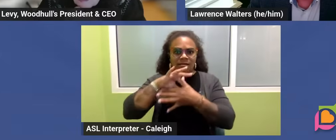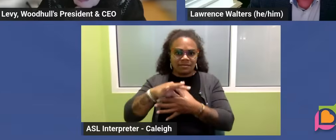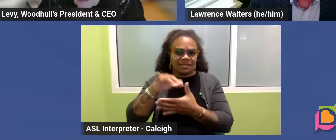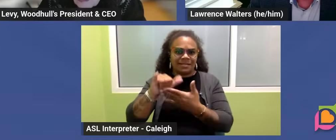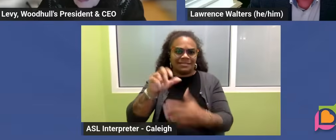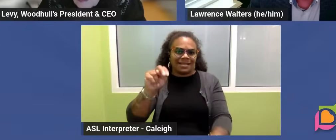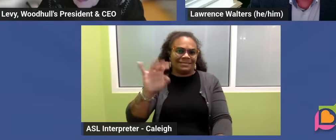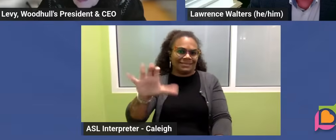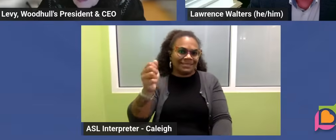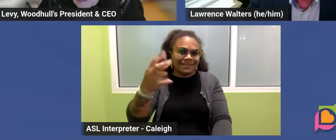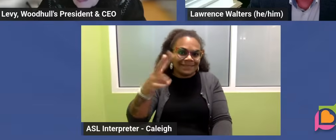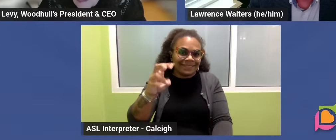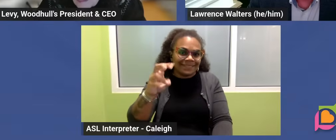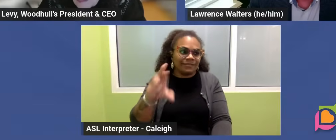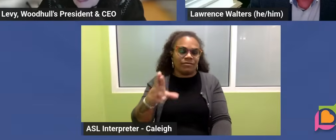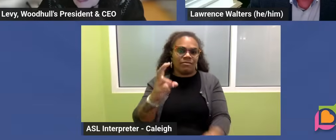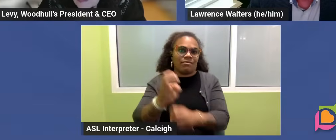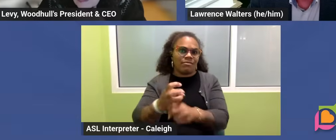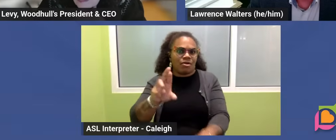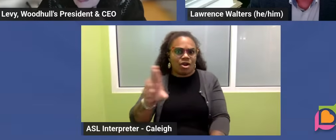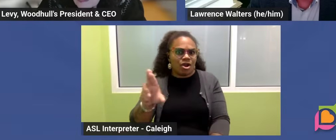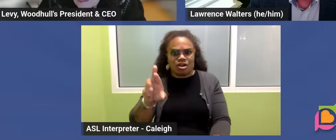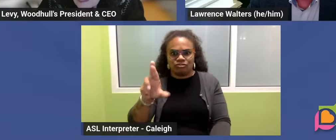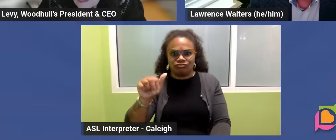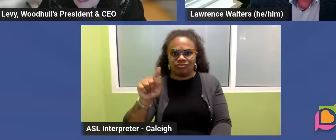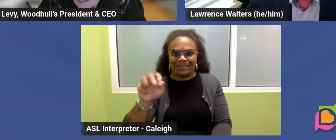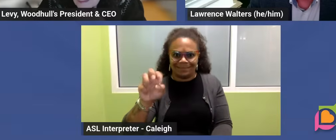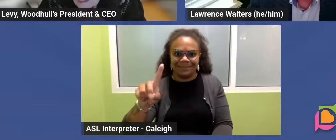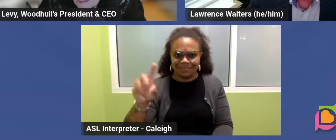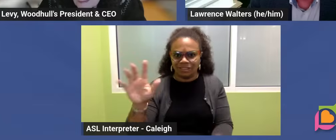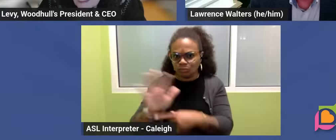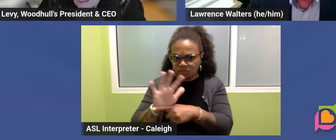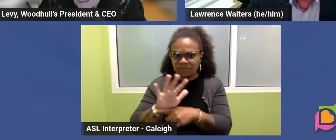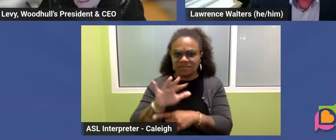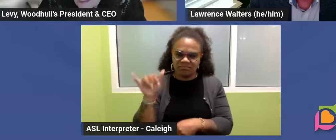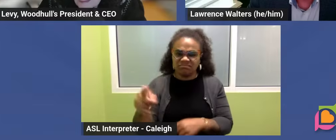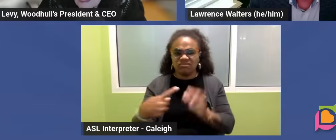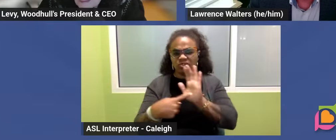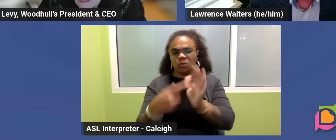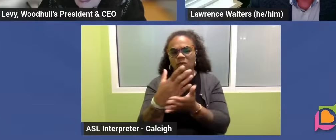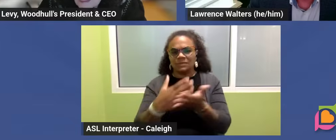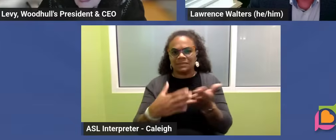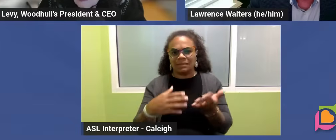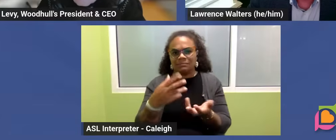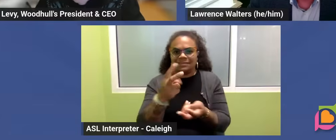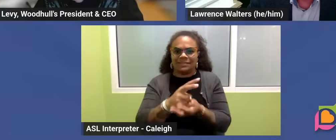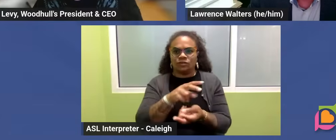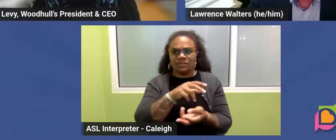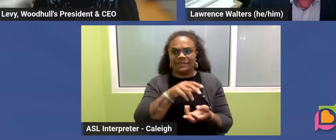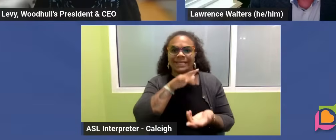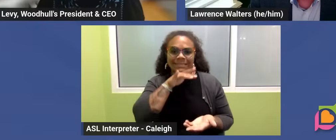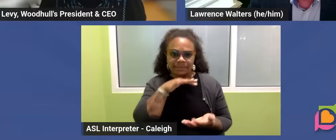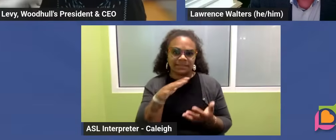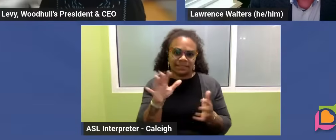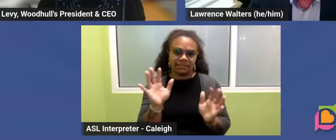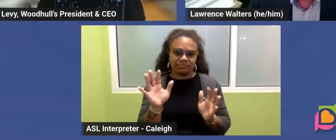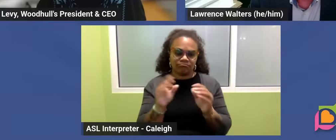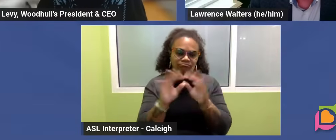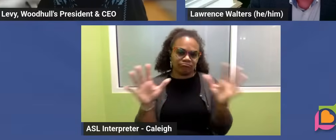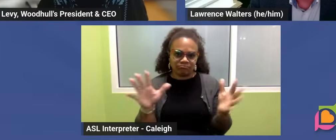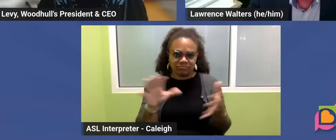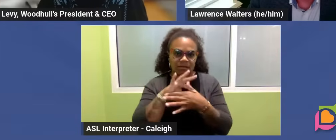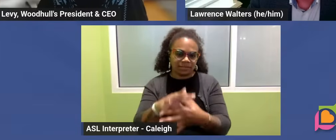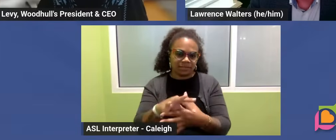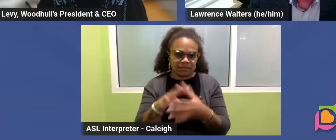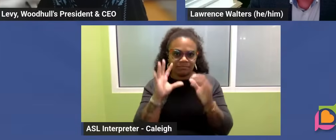NC-17 or hard R-rated movies that do show some sexually explicit content. There's certainly